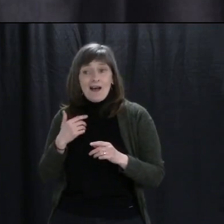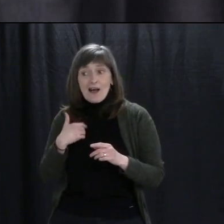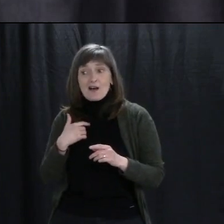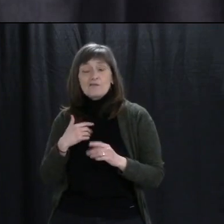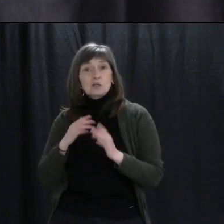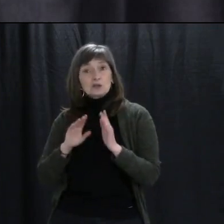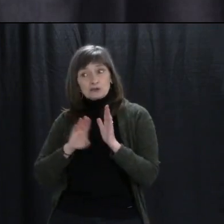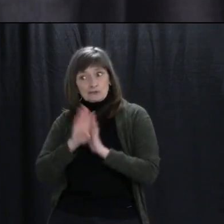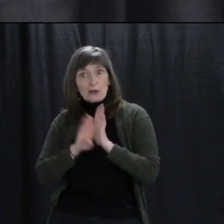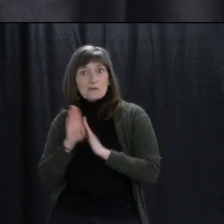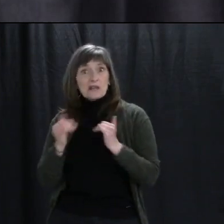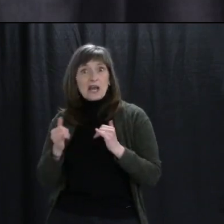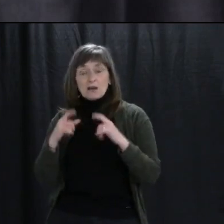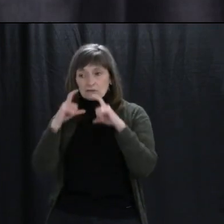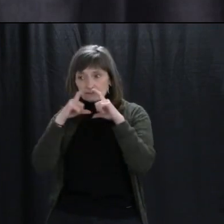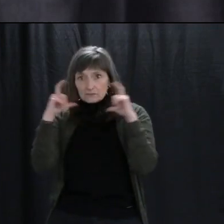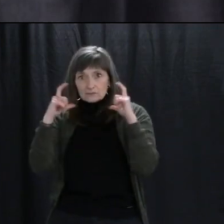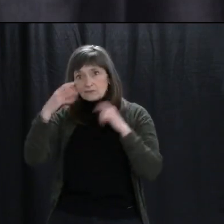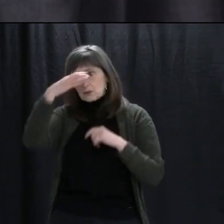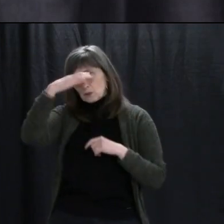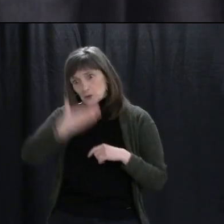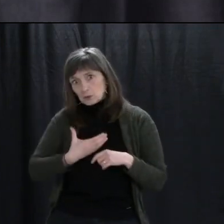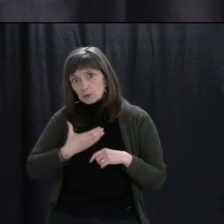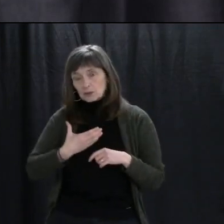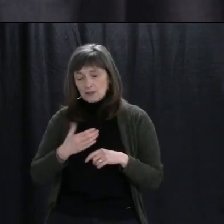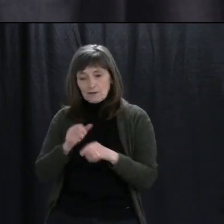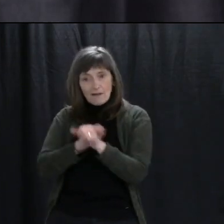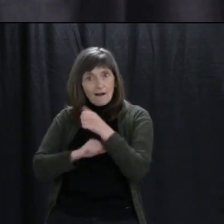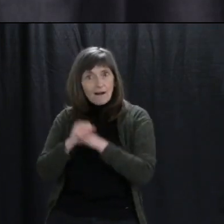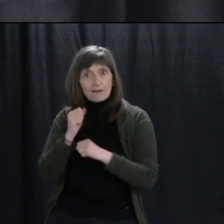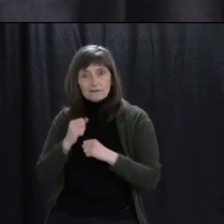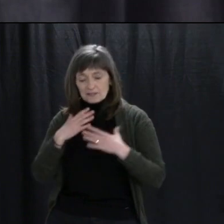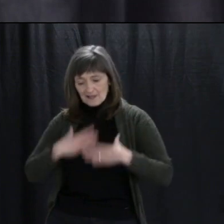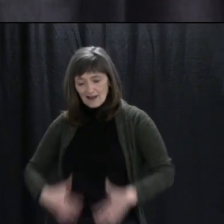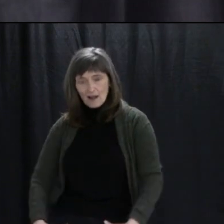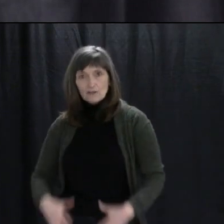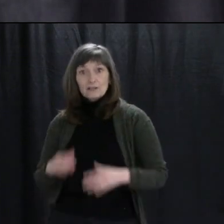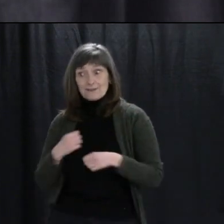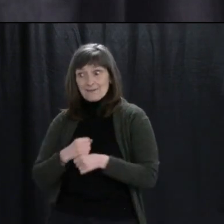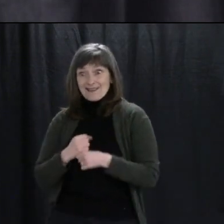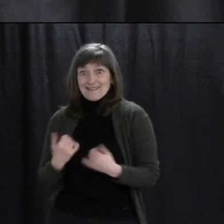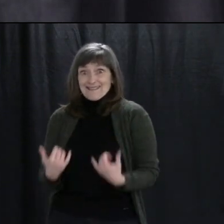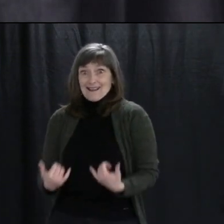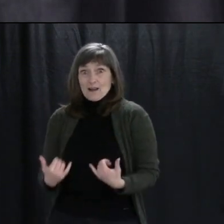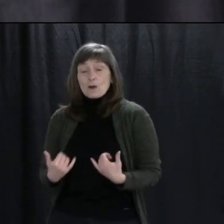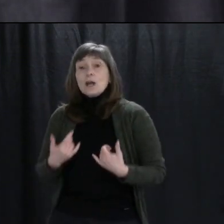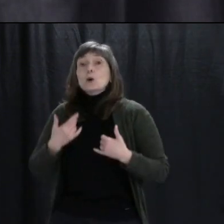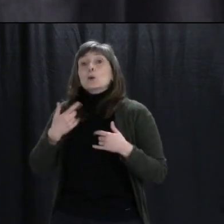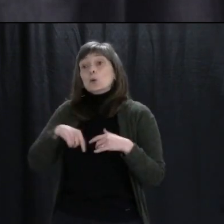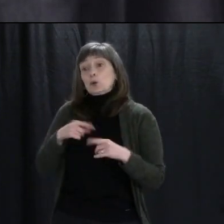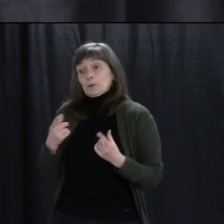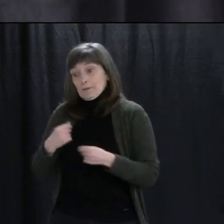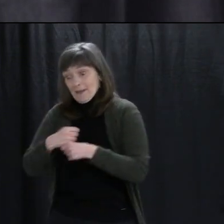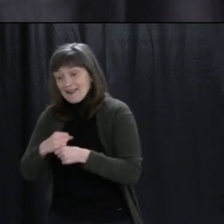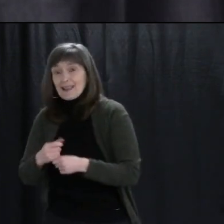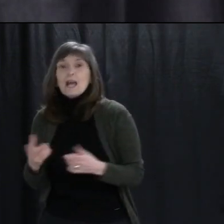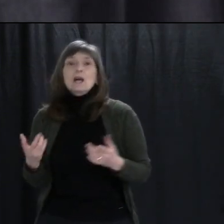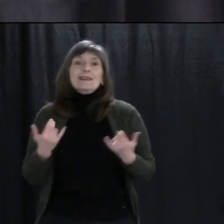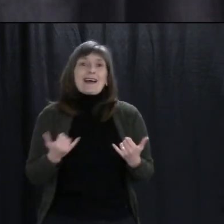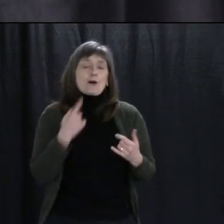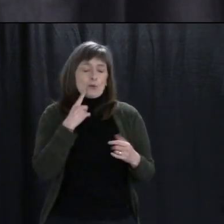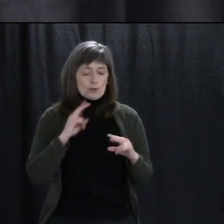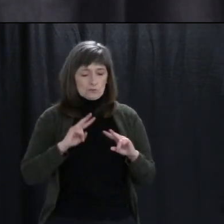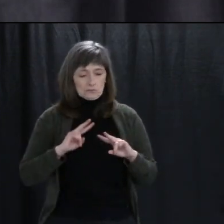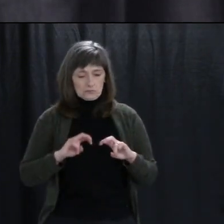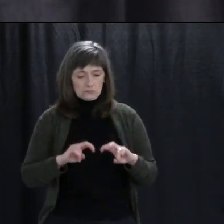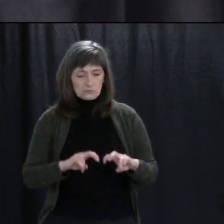and face shields and gloves, for example, and those are currently being assessed locally to see if